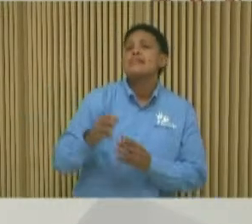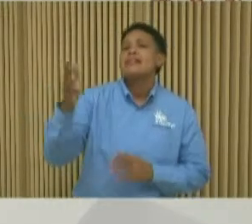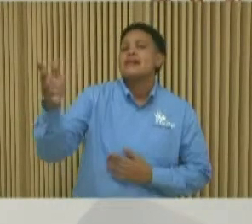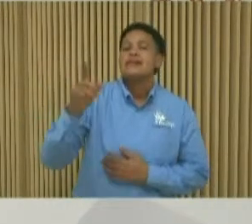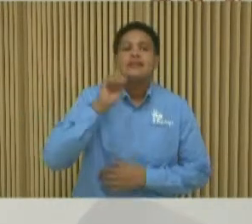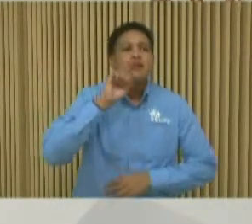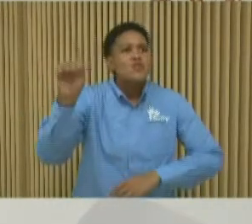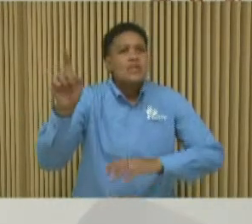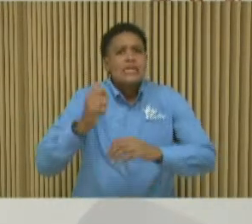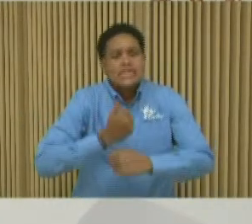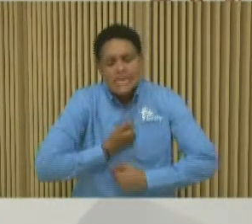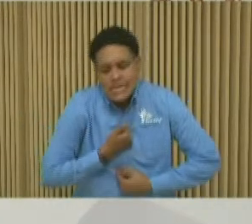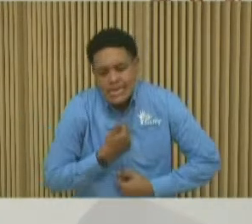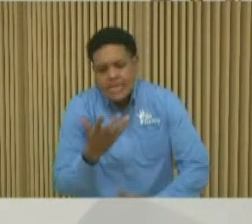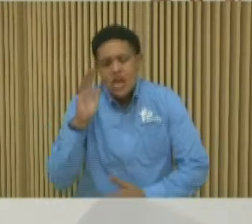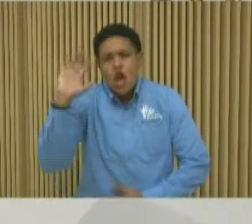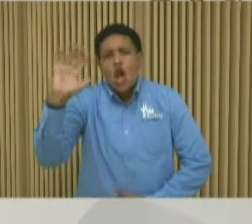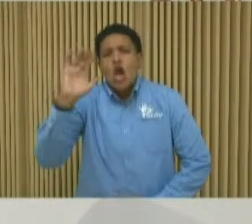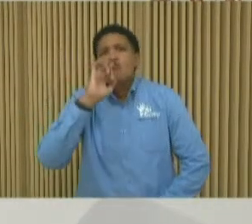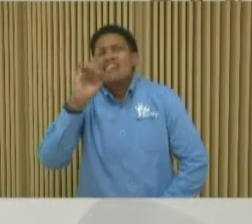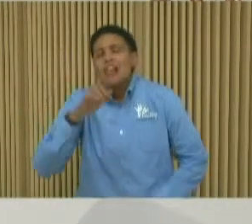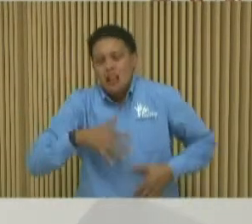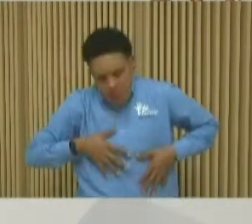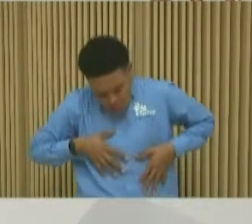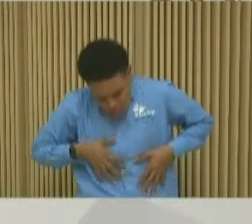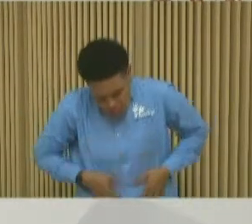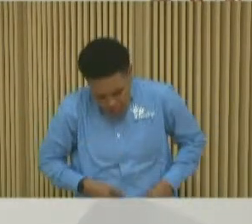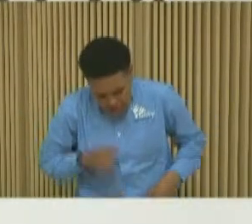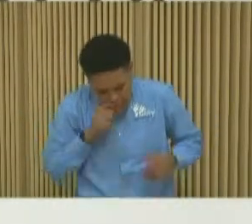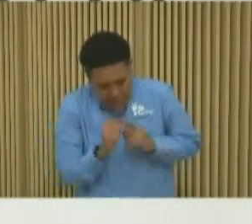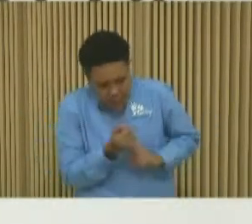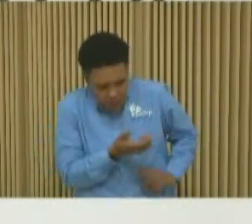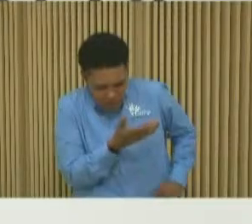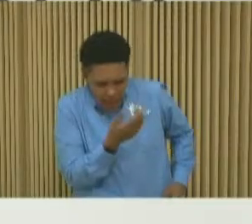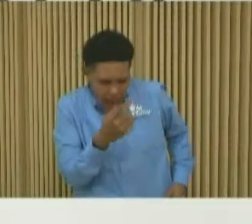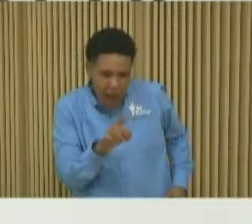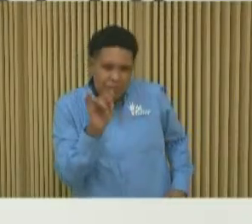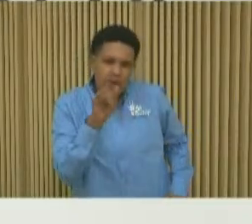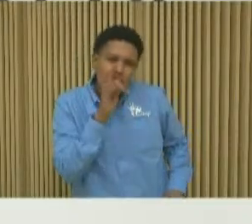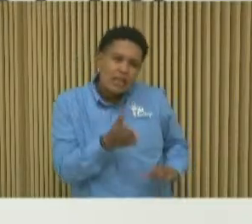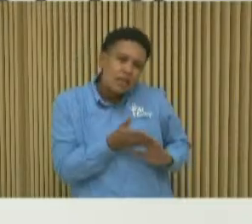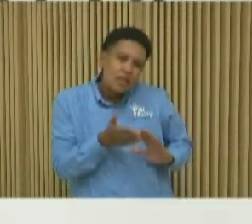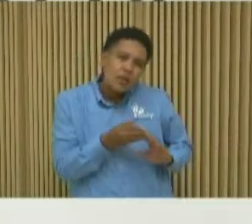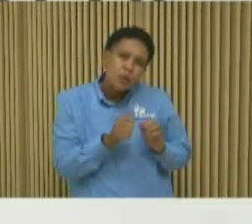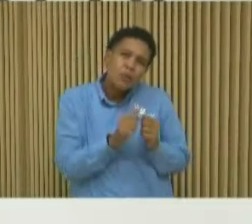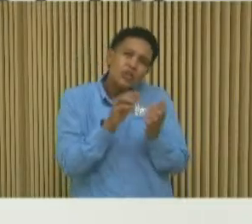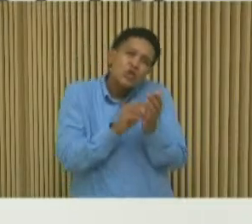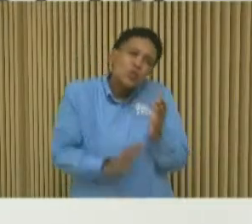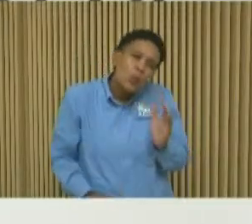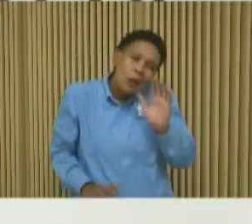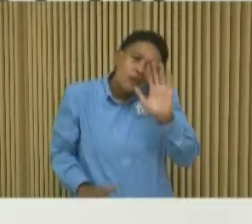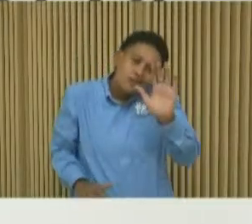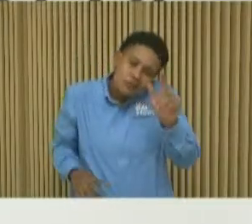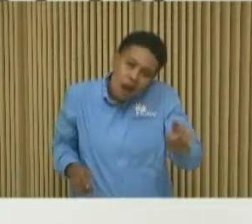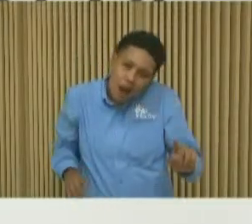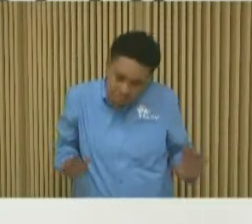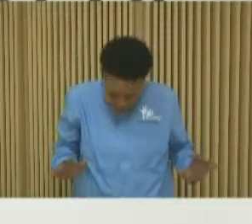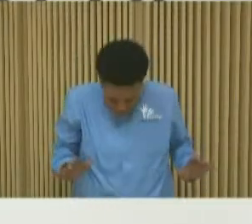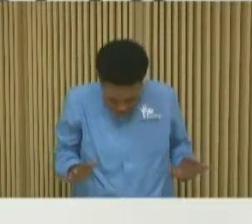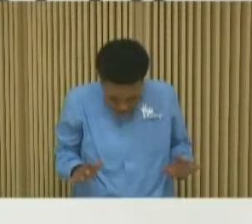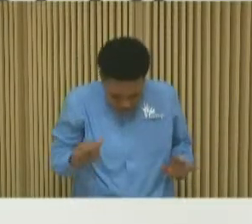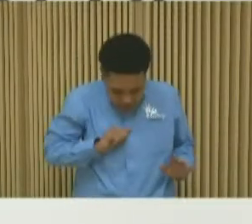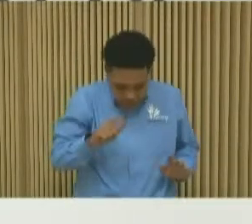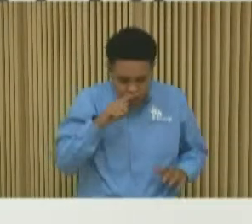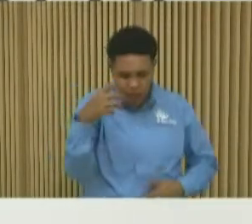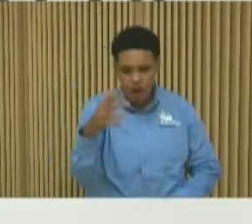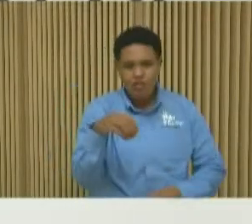was really expressing her distress at the situation that was going on with the students. And I was